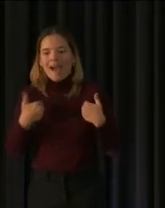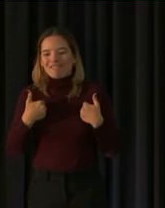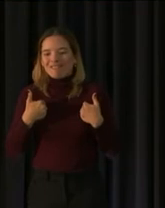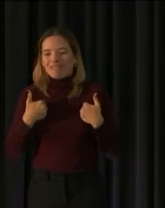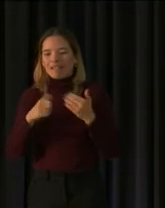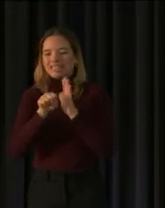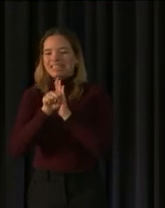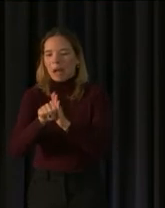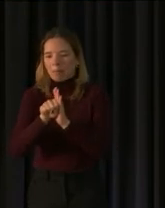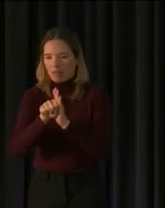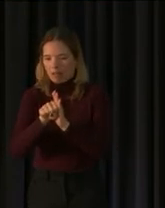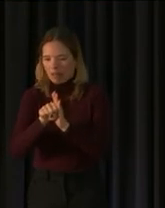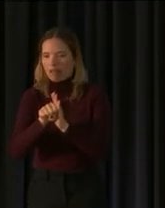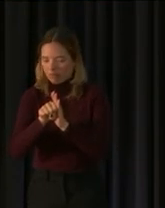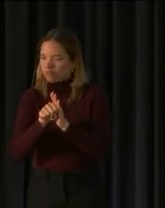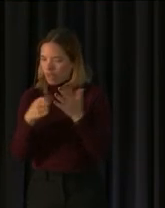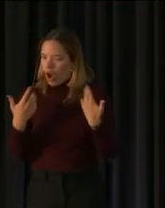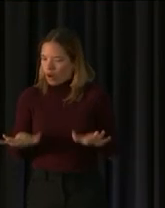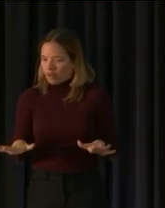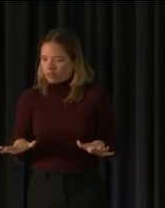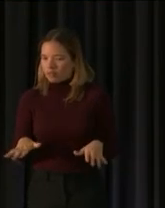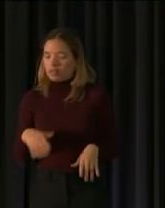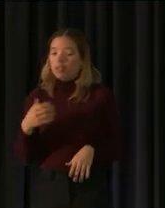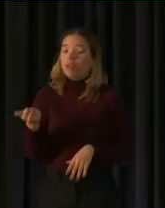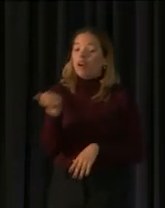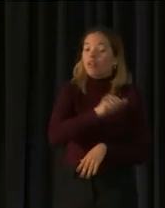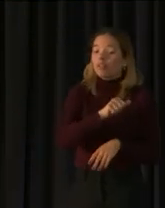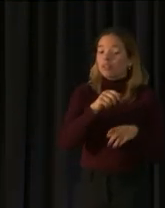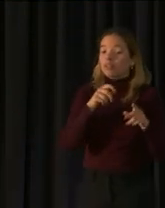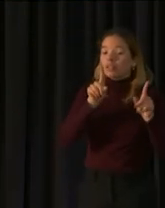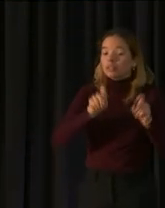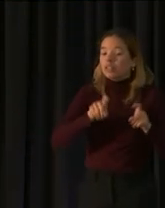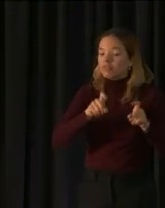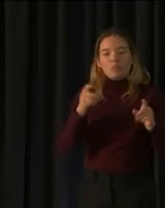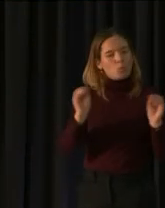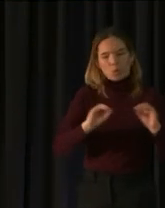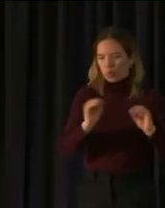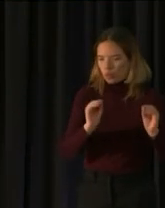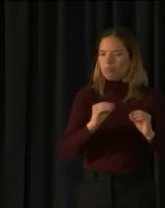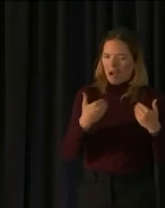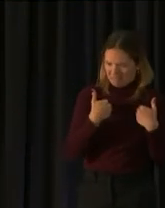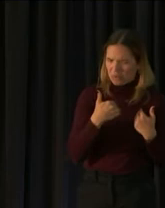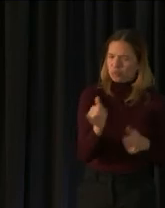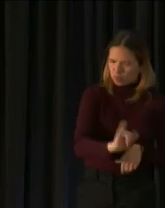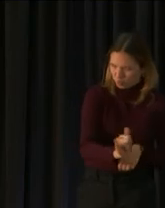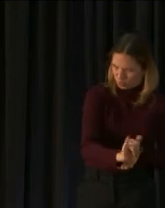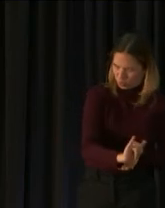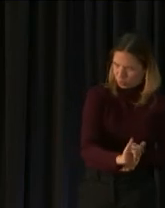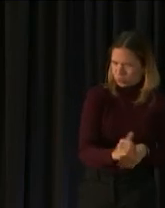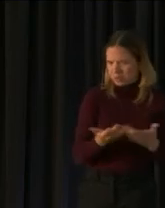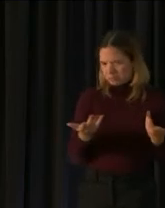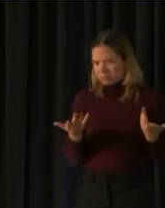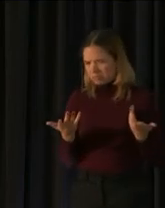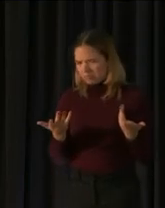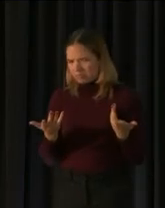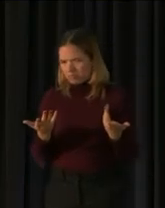regularly. And then we also have testing available for any students that are showing symptoms of